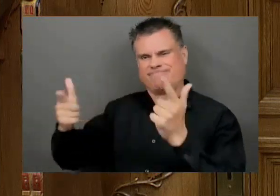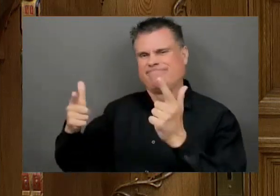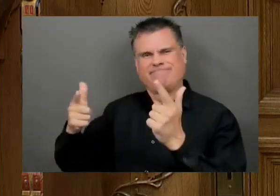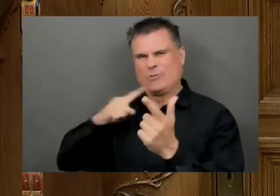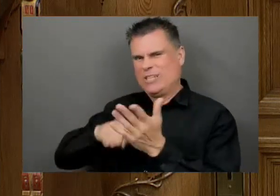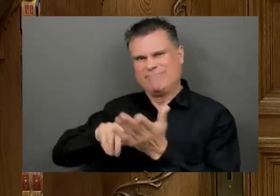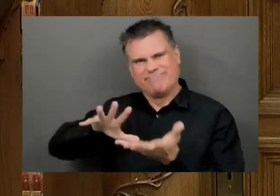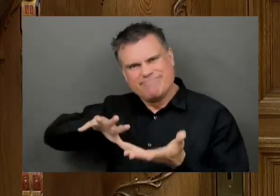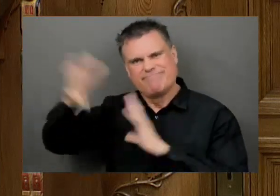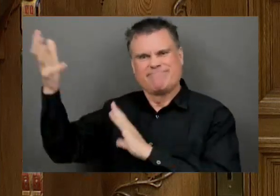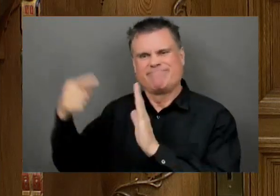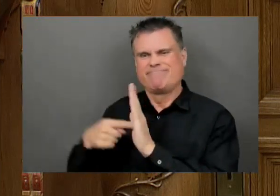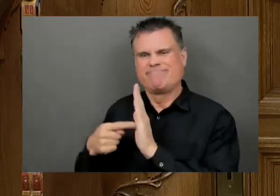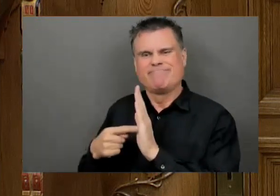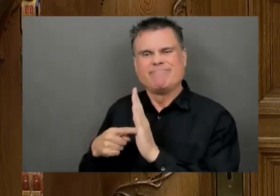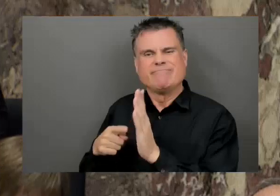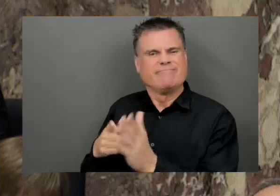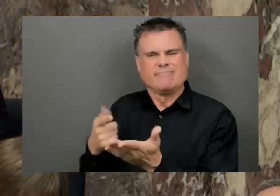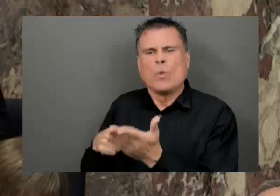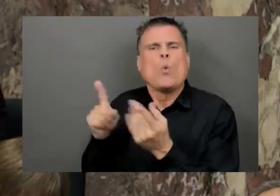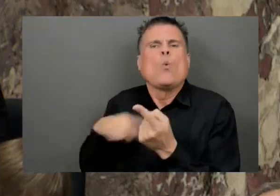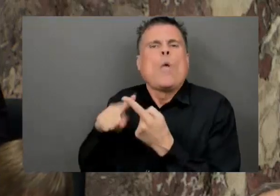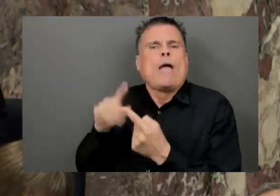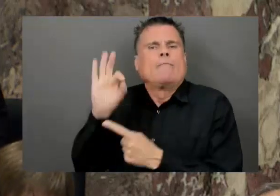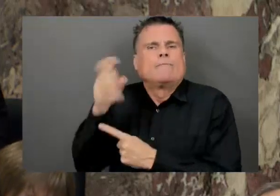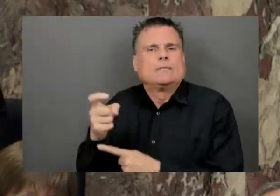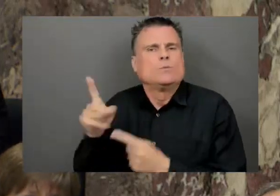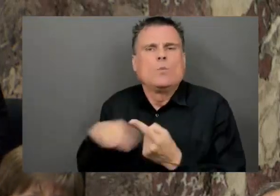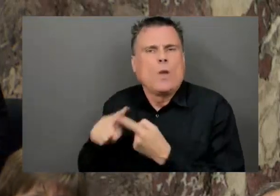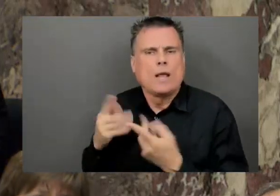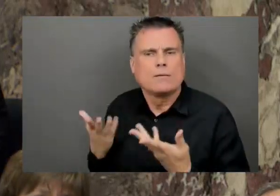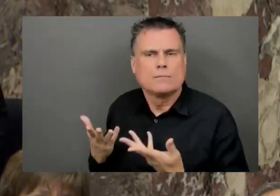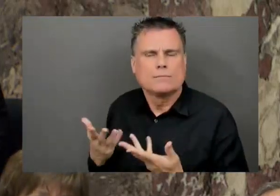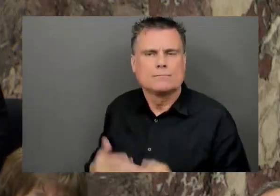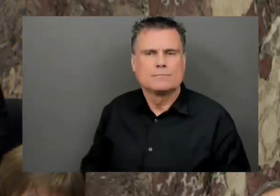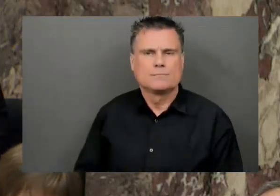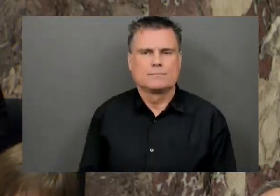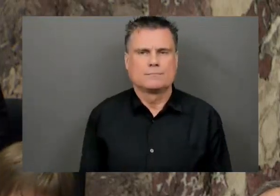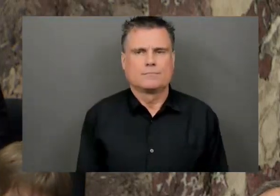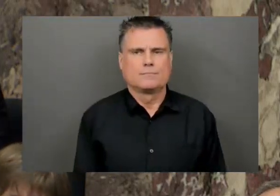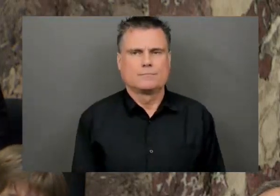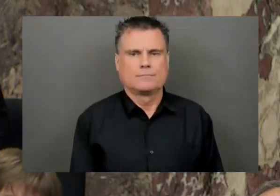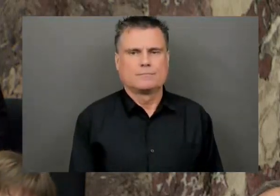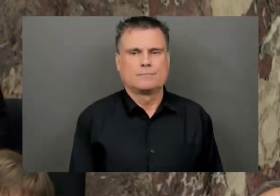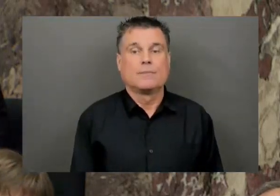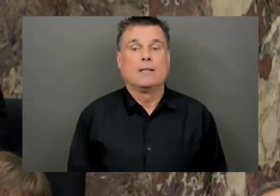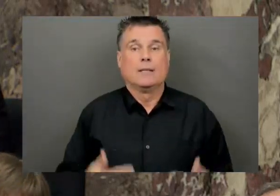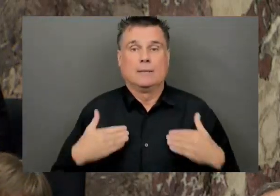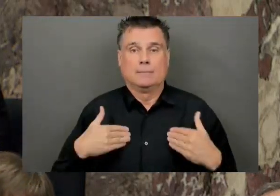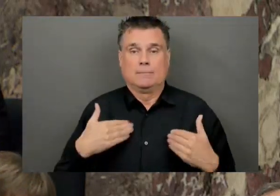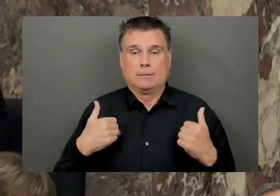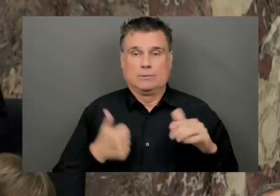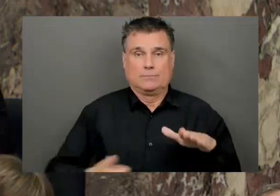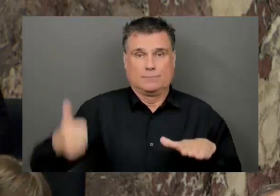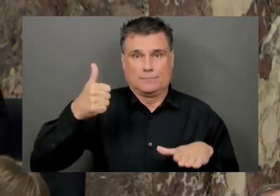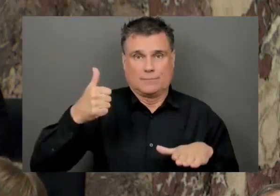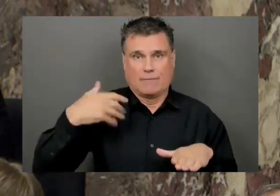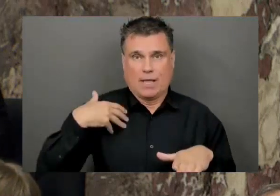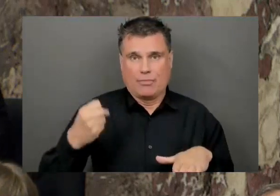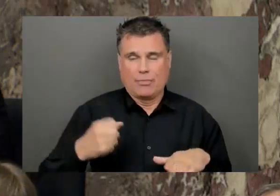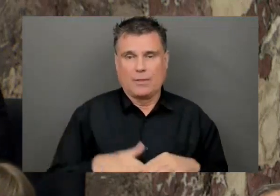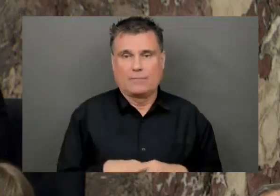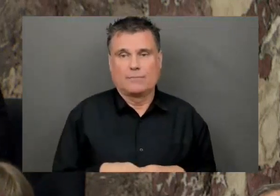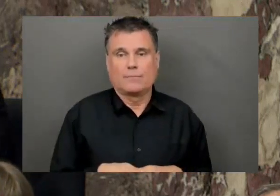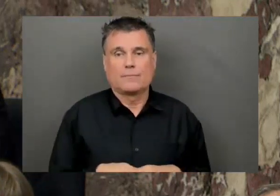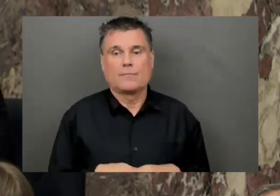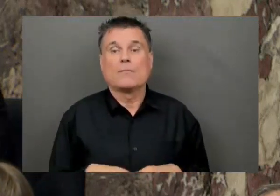Minister of Health. Well, Honourable Speaker, we do every day work with BC